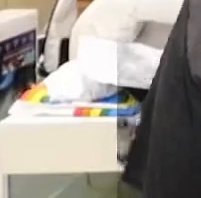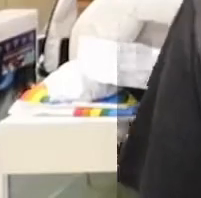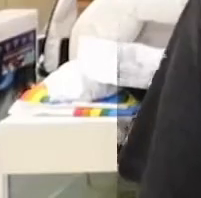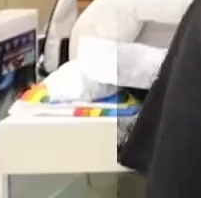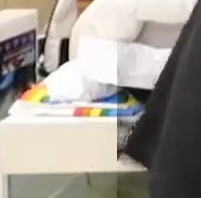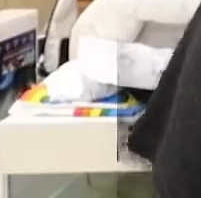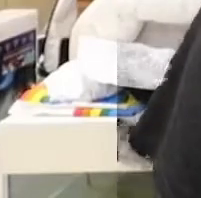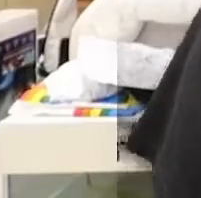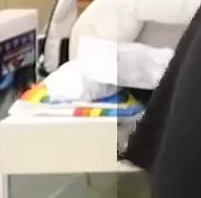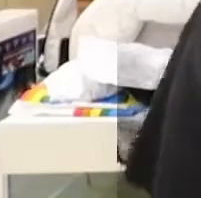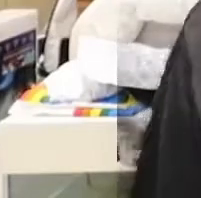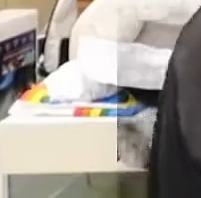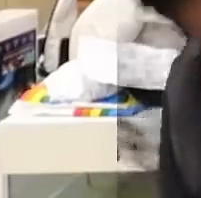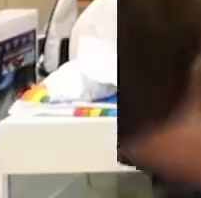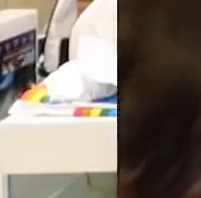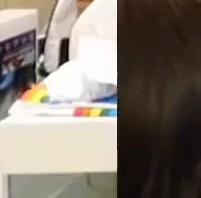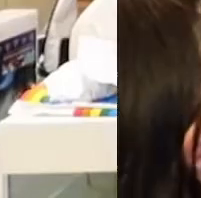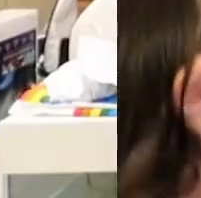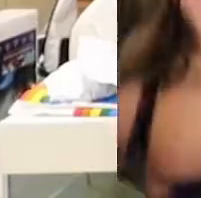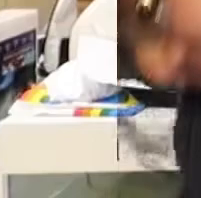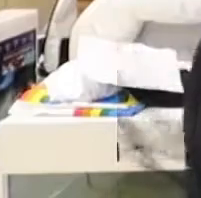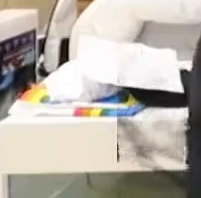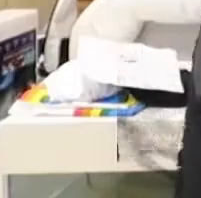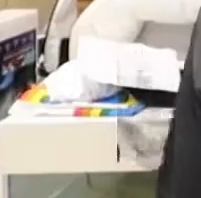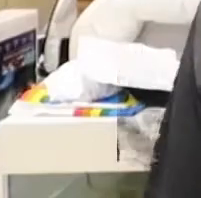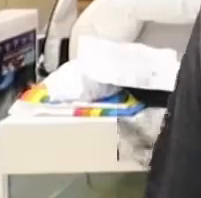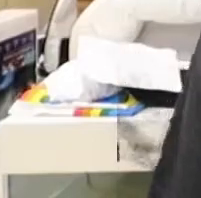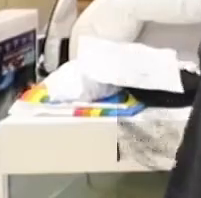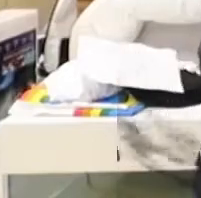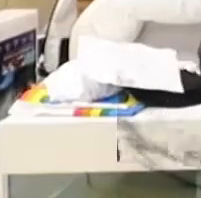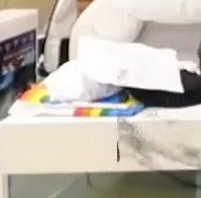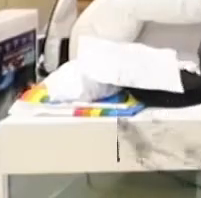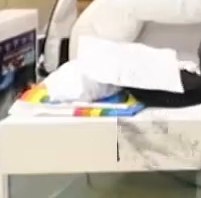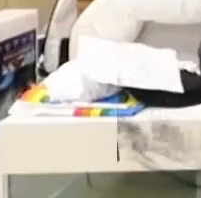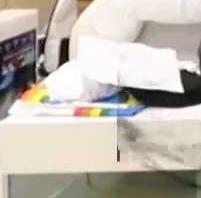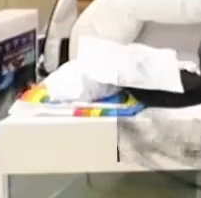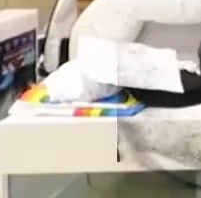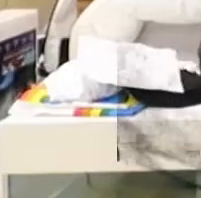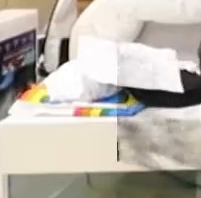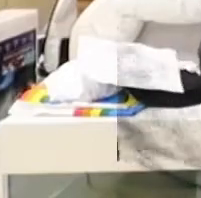sentence. How many? I love you guys so much. I'll see you later.